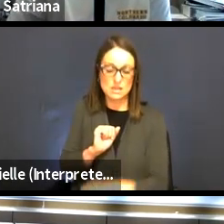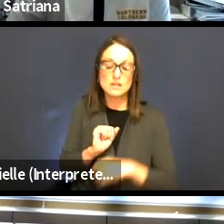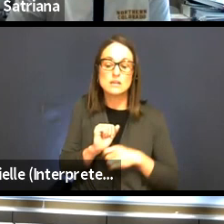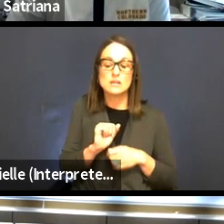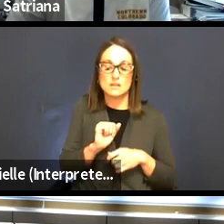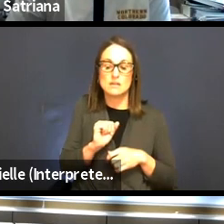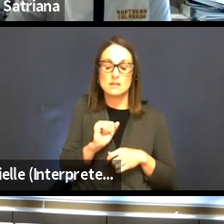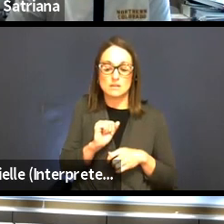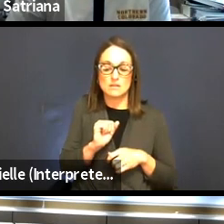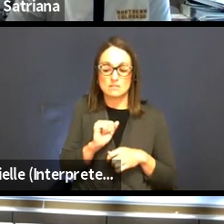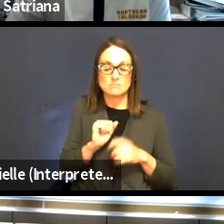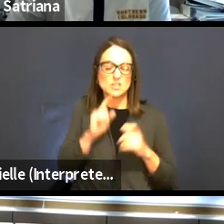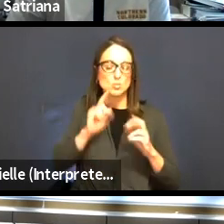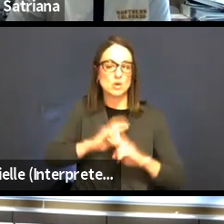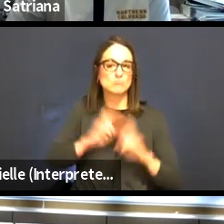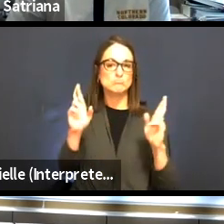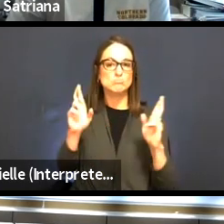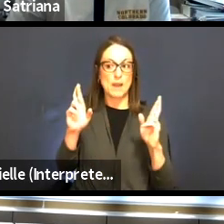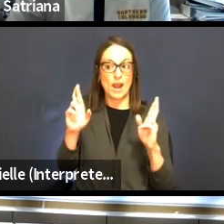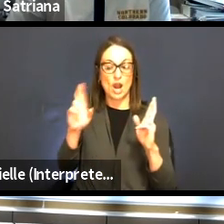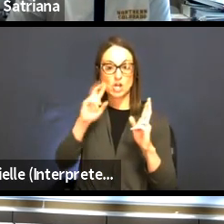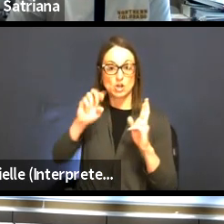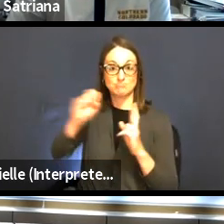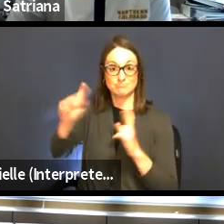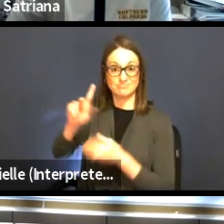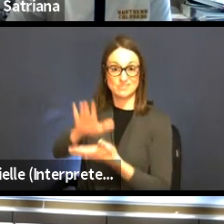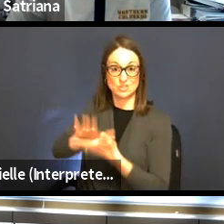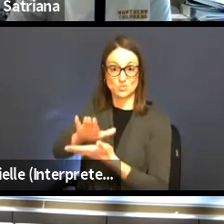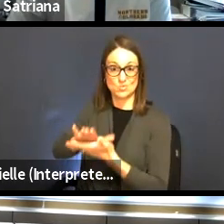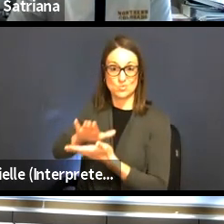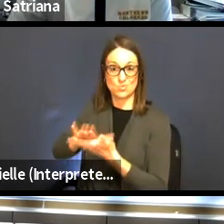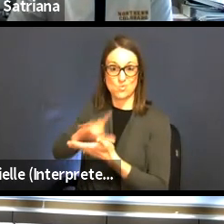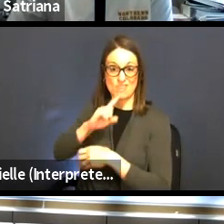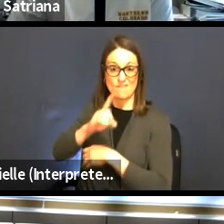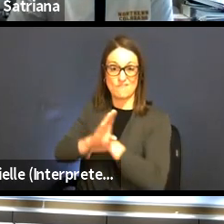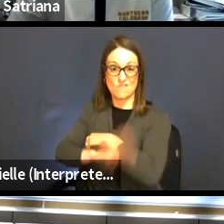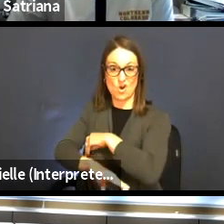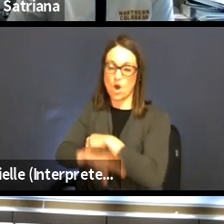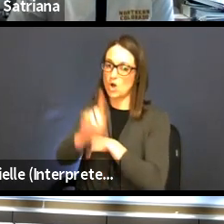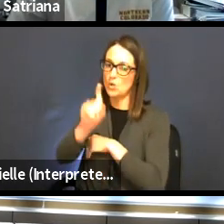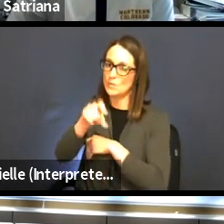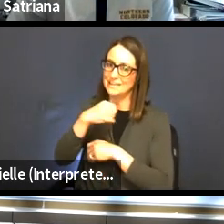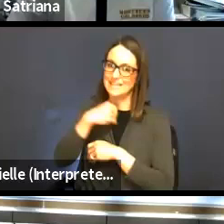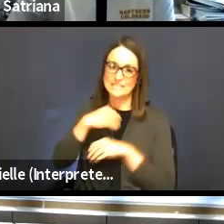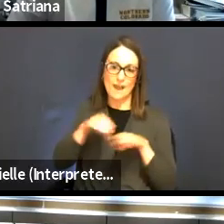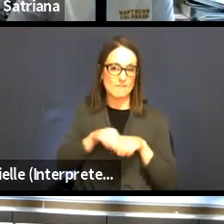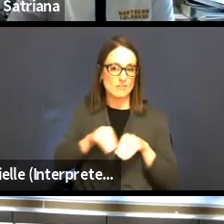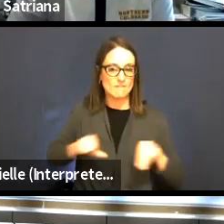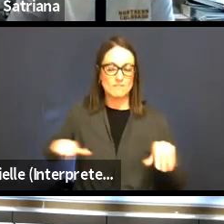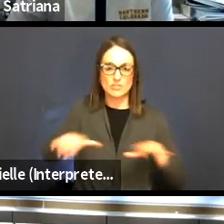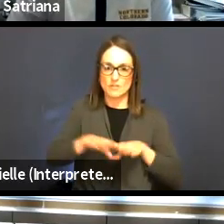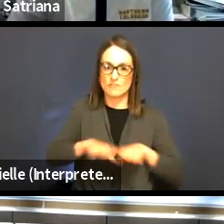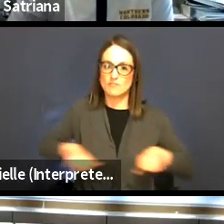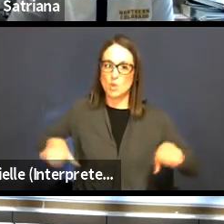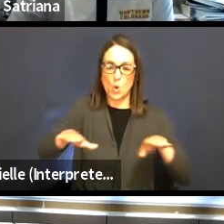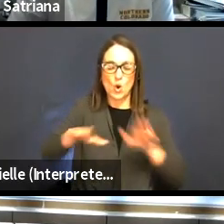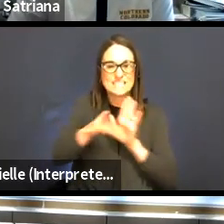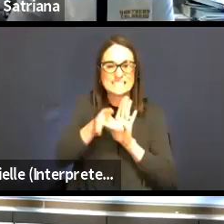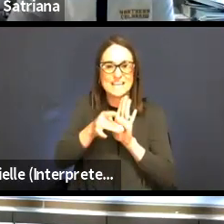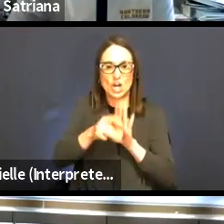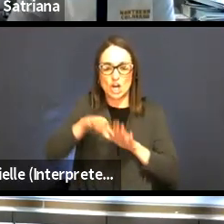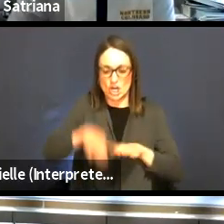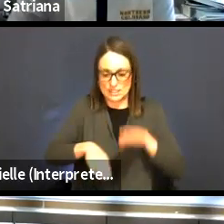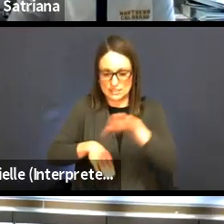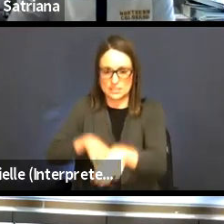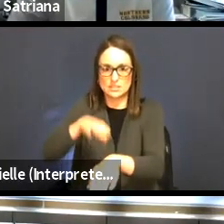prepare for reentry in the fall, we're going to need to have, floor stickers that ask people to stay 6 feet apart.